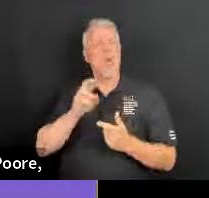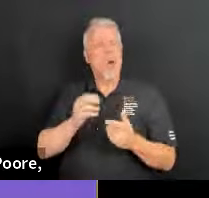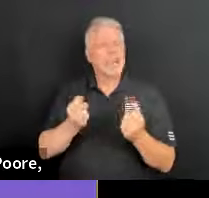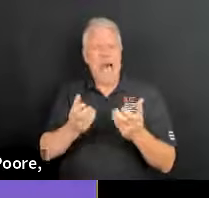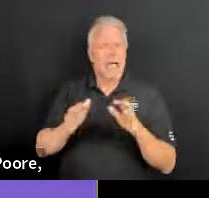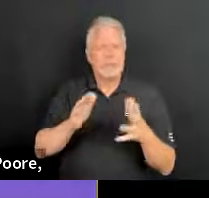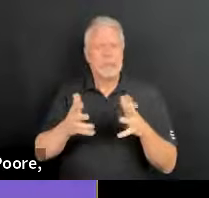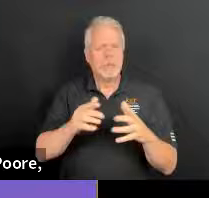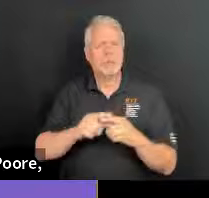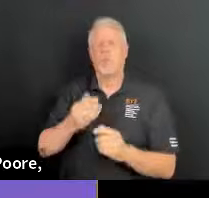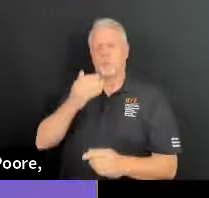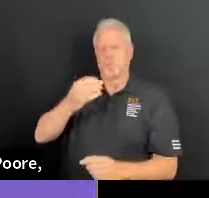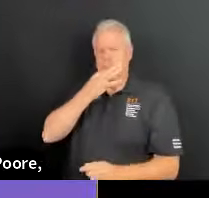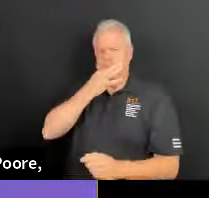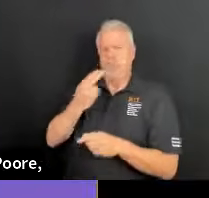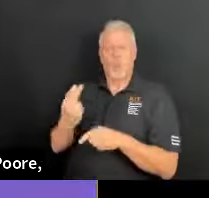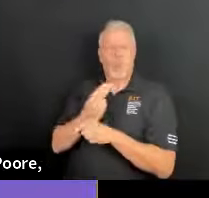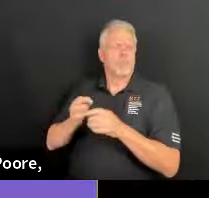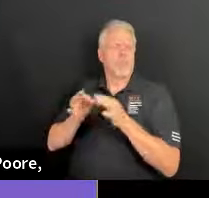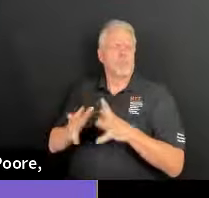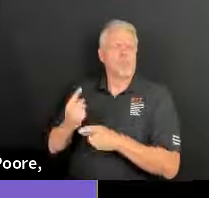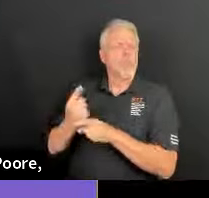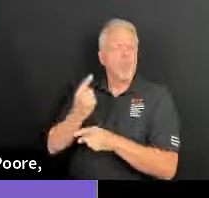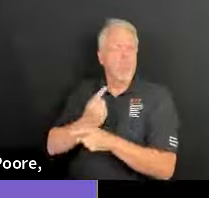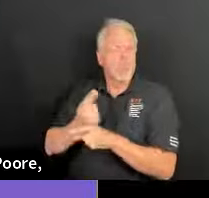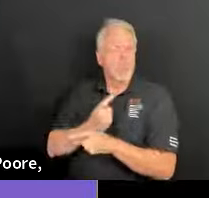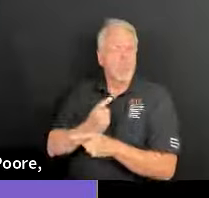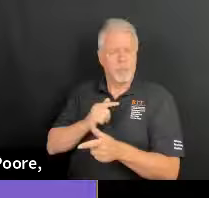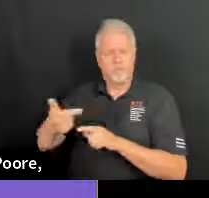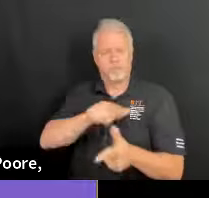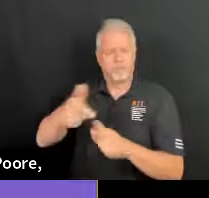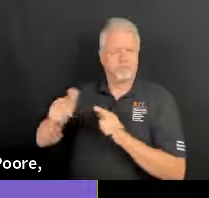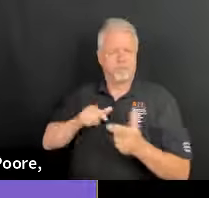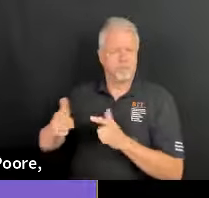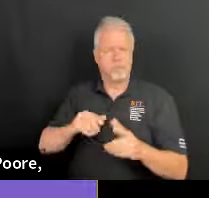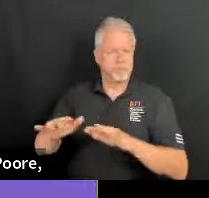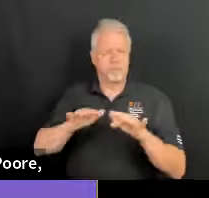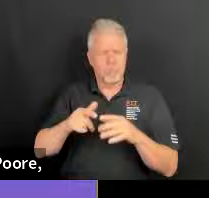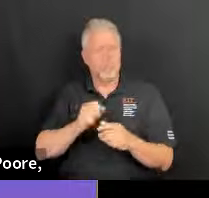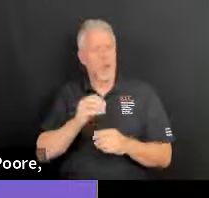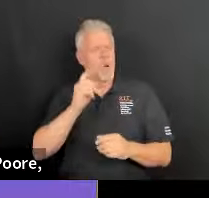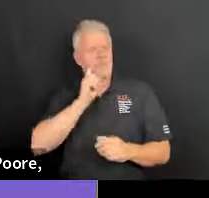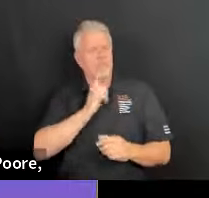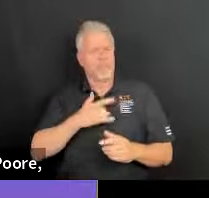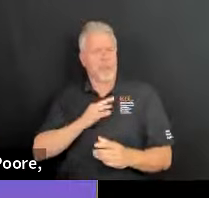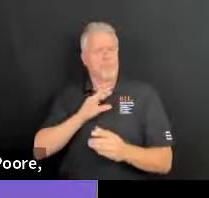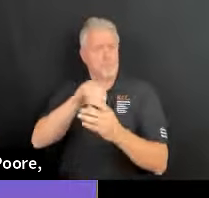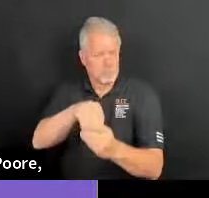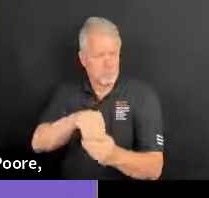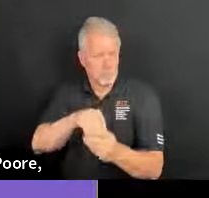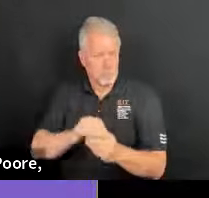sign, or maybe possibly not great at signing themselves, they're not fluent, but they do